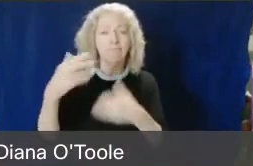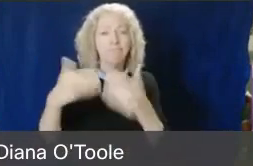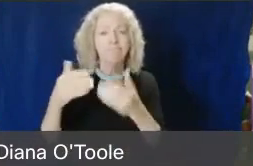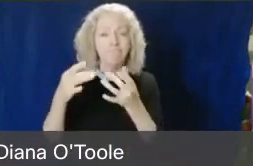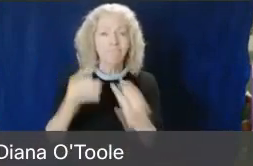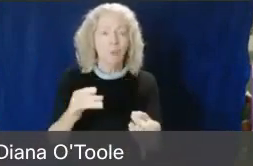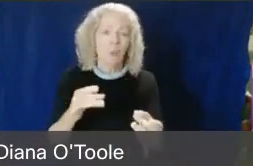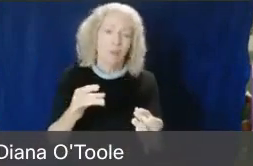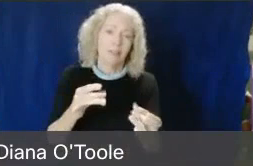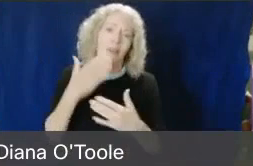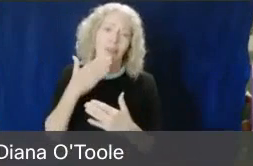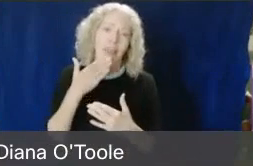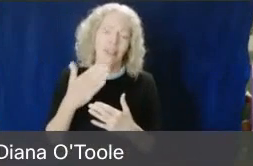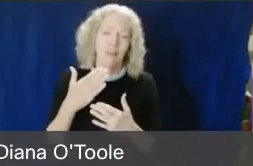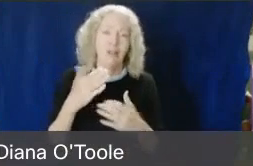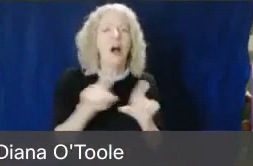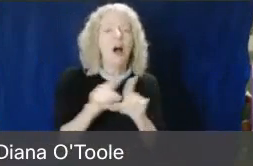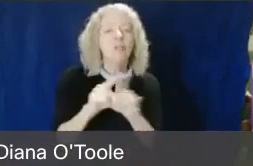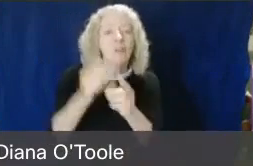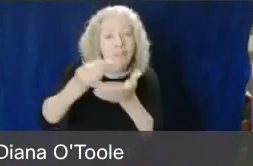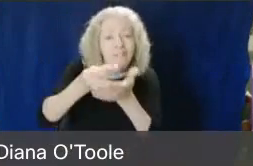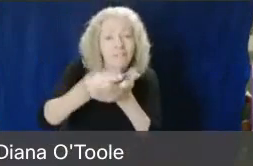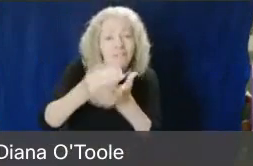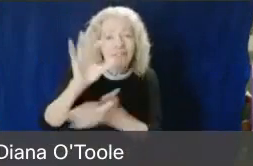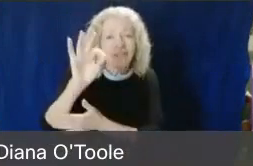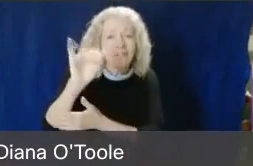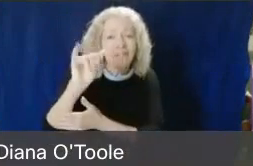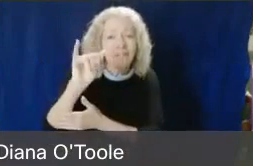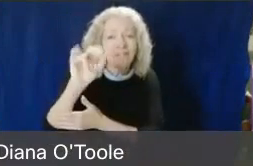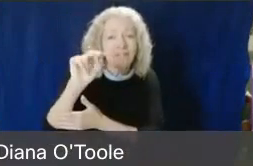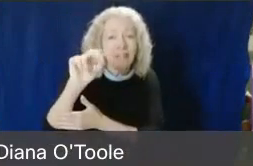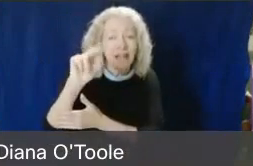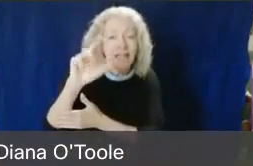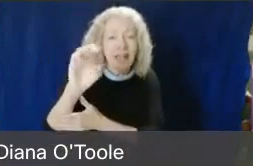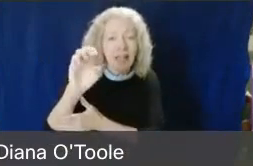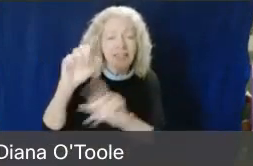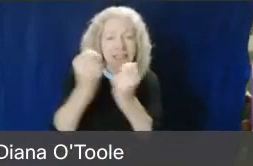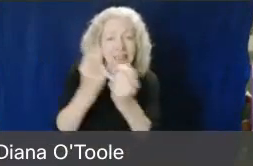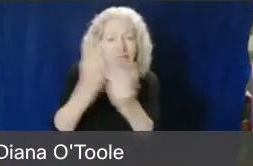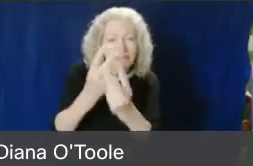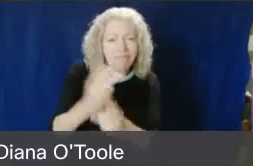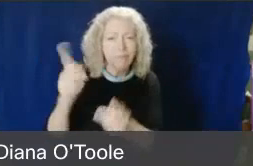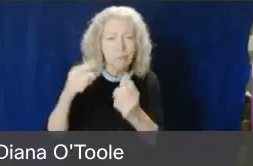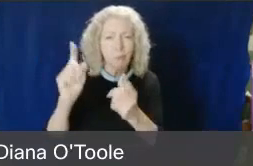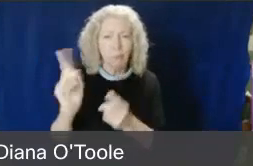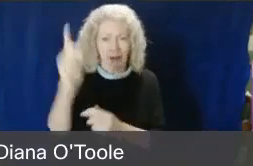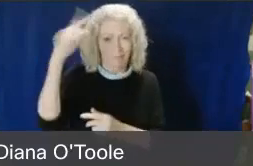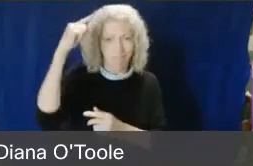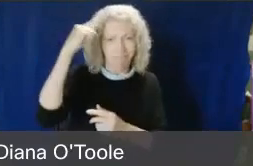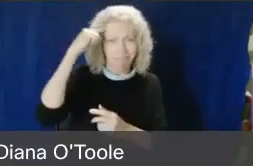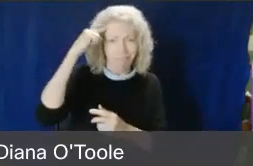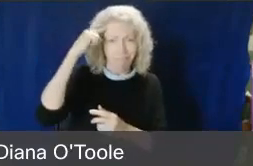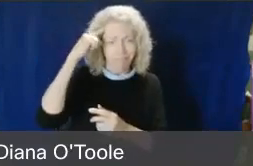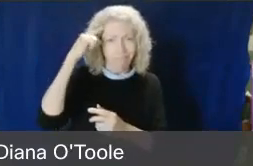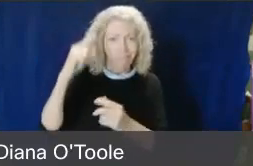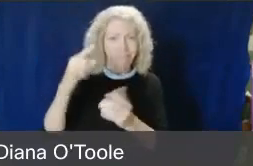The finance team and the enormous complexity of dealing with CARES Act money and how that would work. E-learning stepped up and supported so